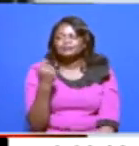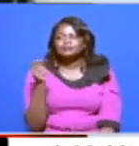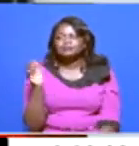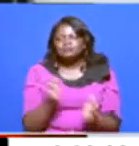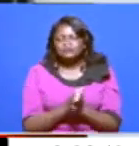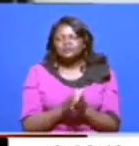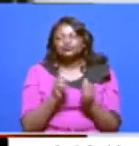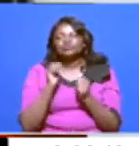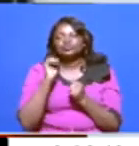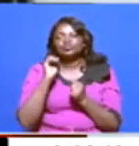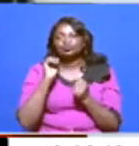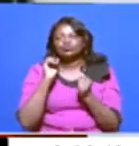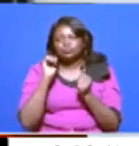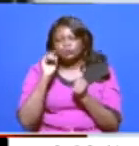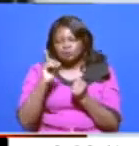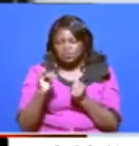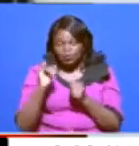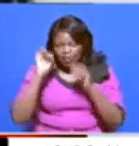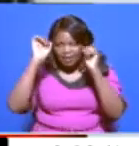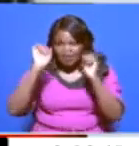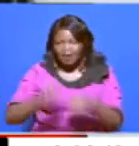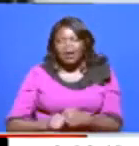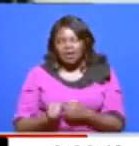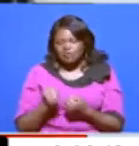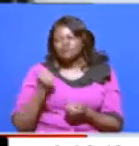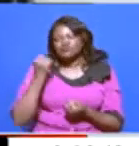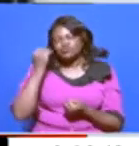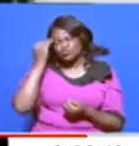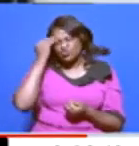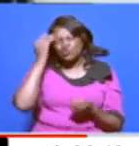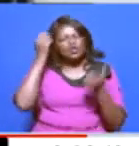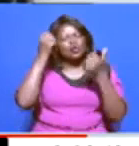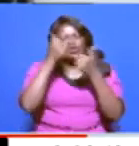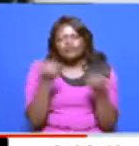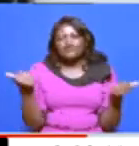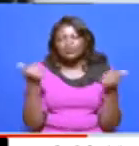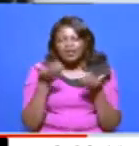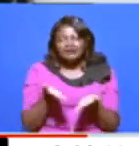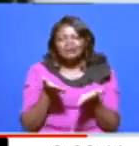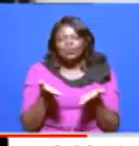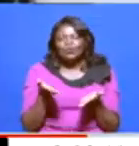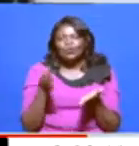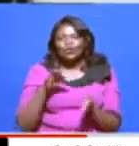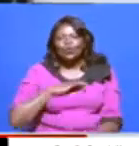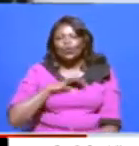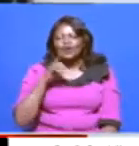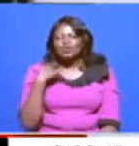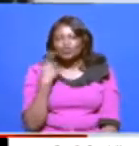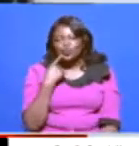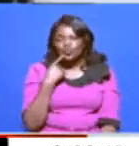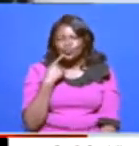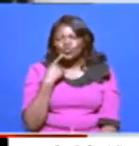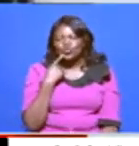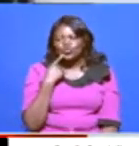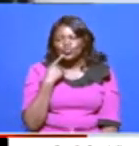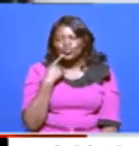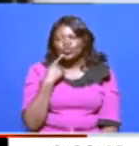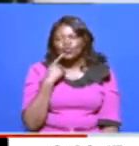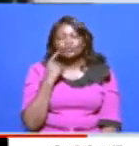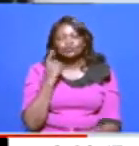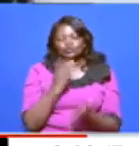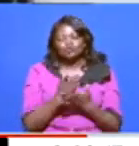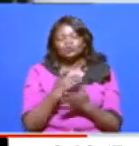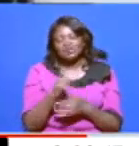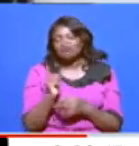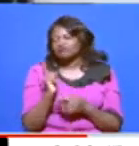DCI, we are able now to actually get to know who these are, even though they appear to